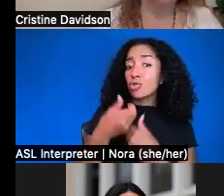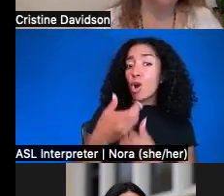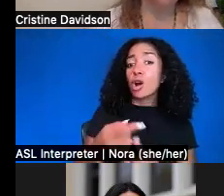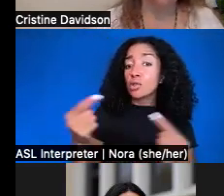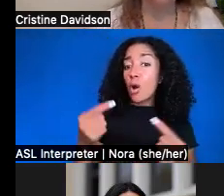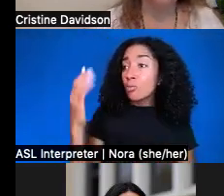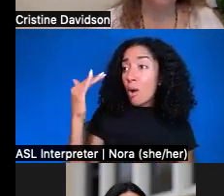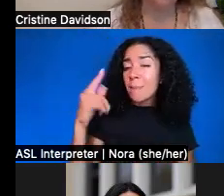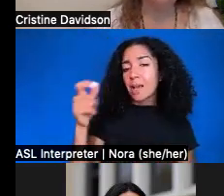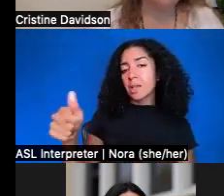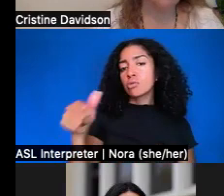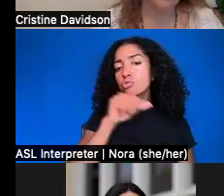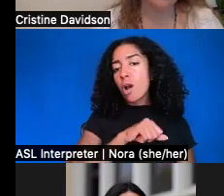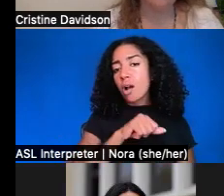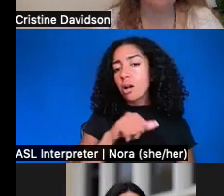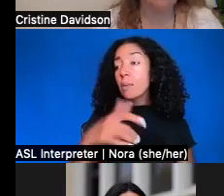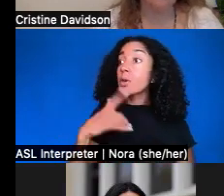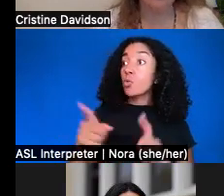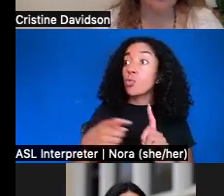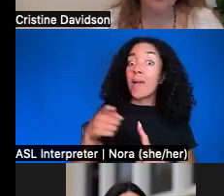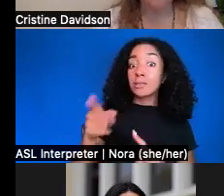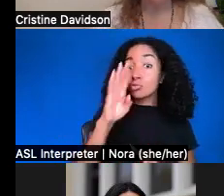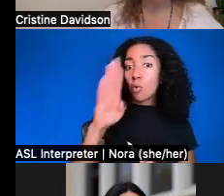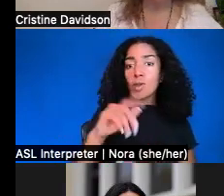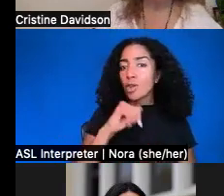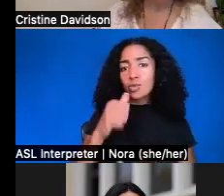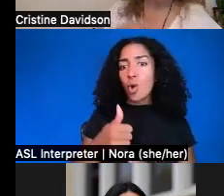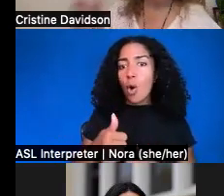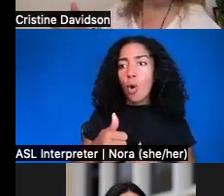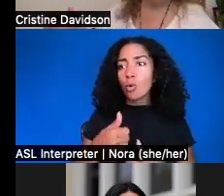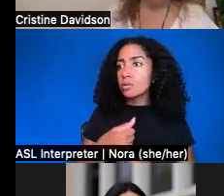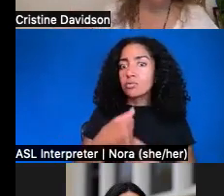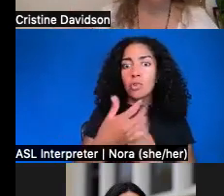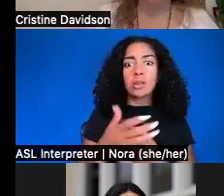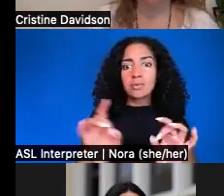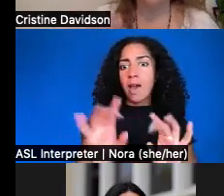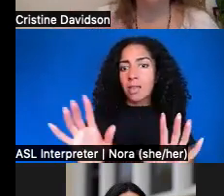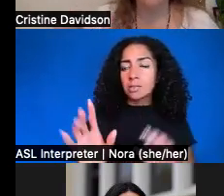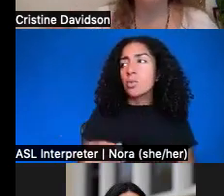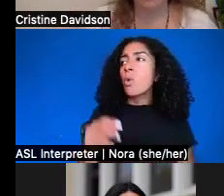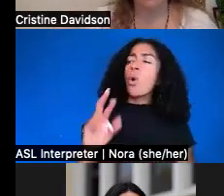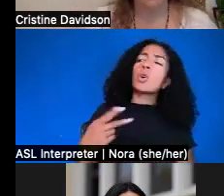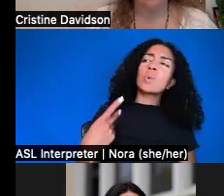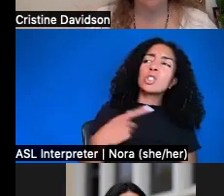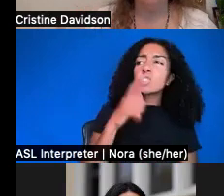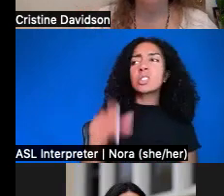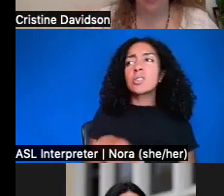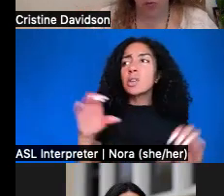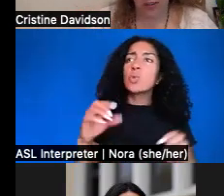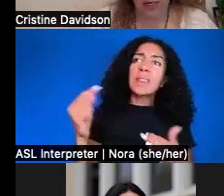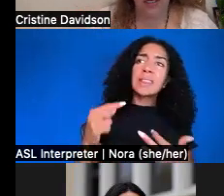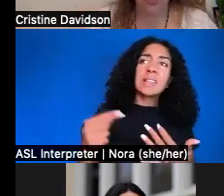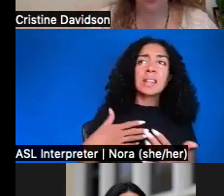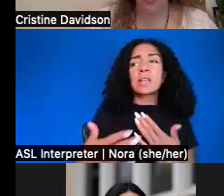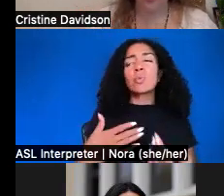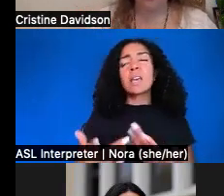Or, you know, we shouldn't have even been doing the things that we were doing, right? So we'll try to minimize it, but